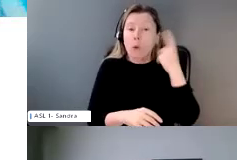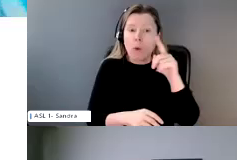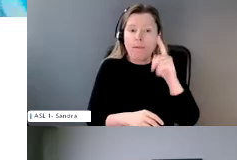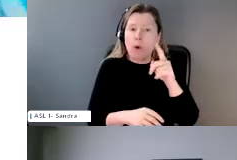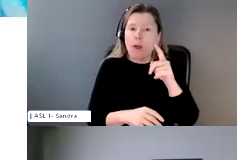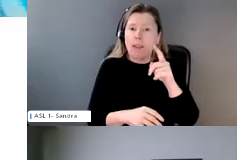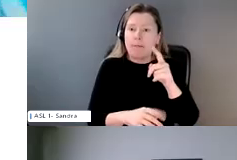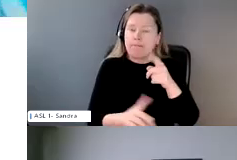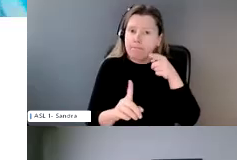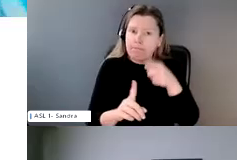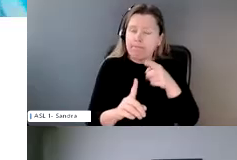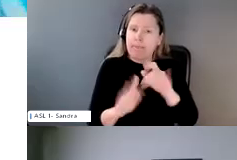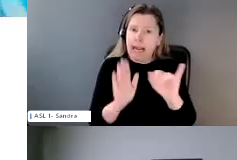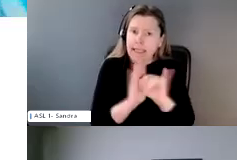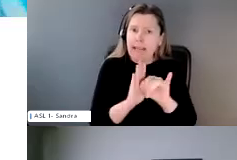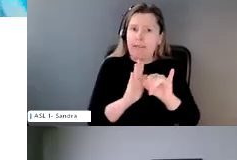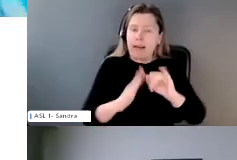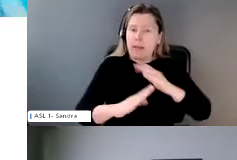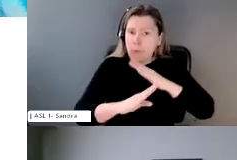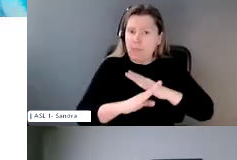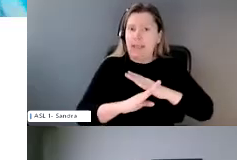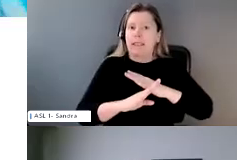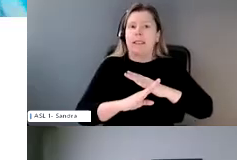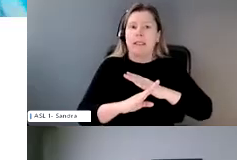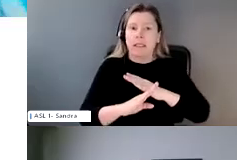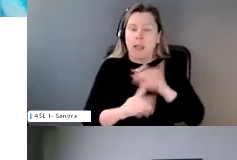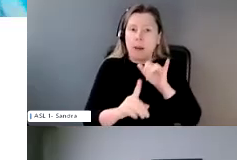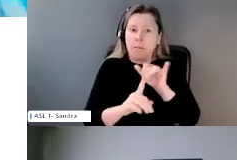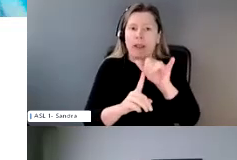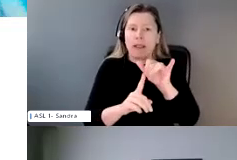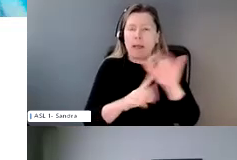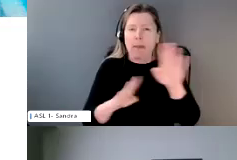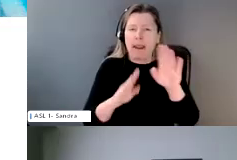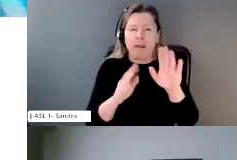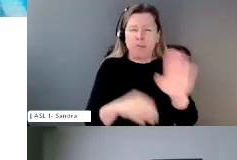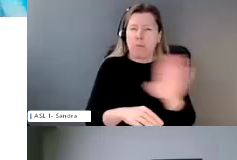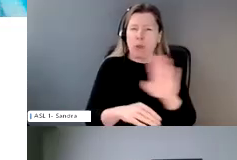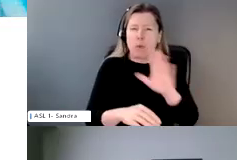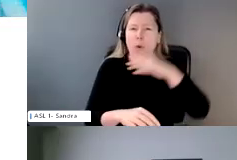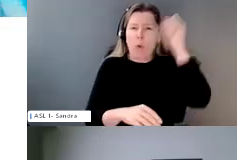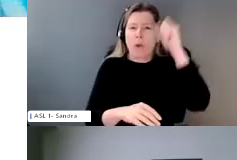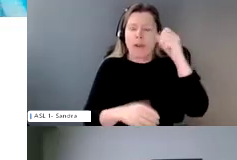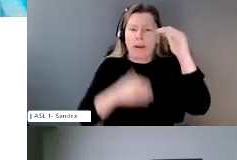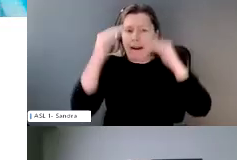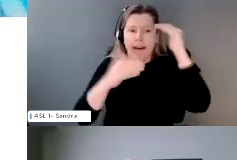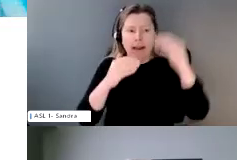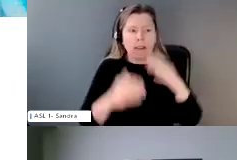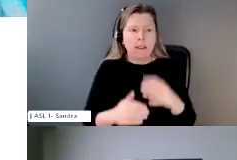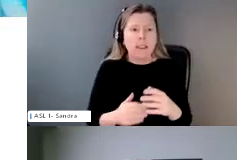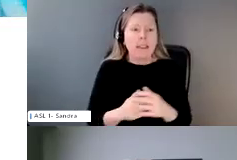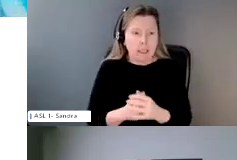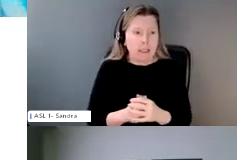target bullying behavior between older adults. So while targeting